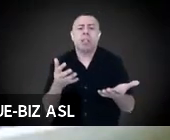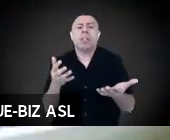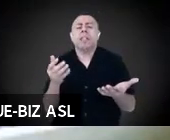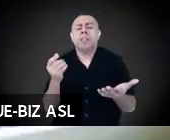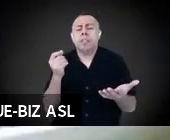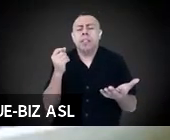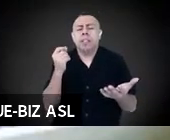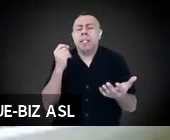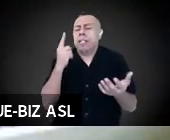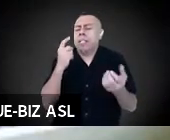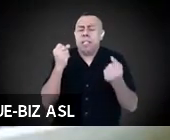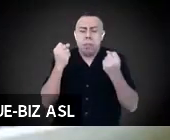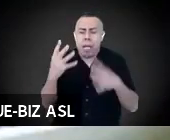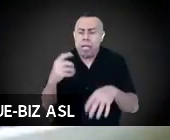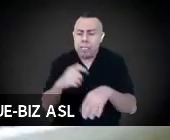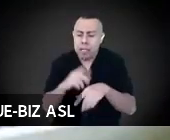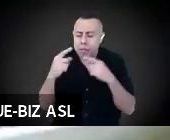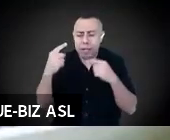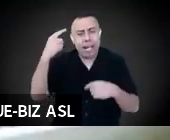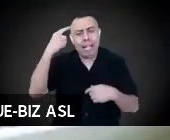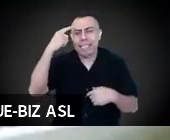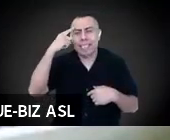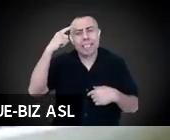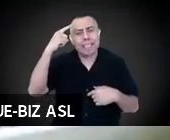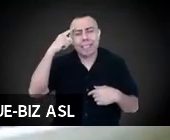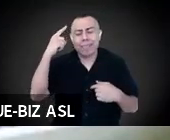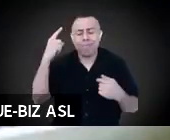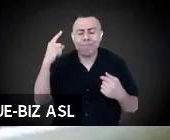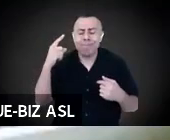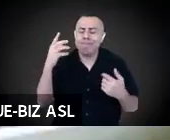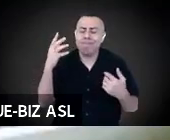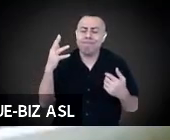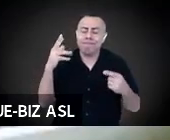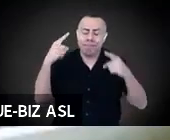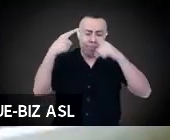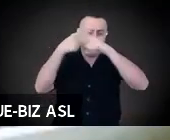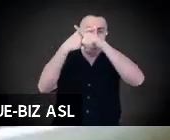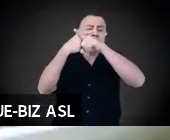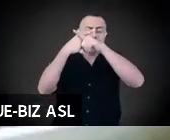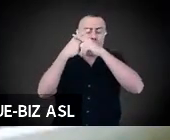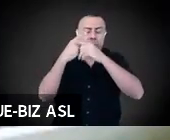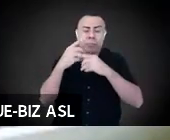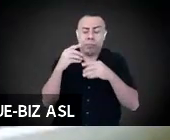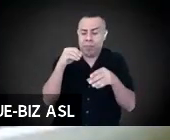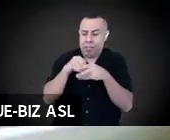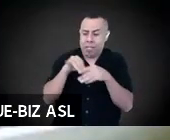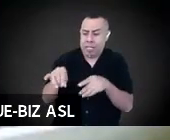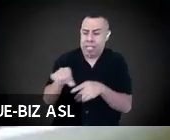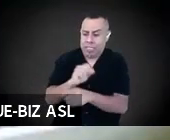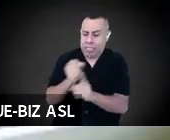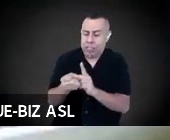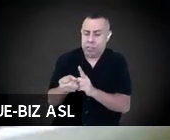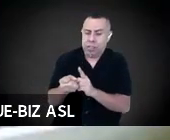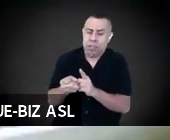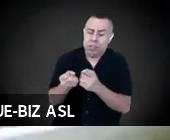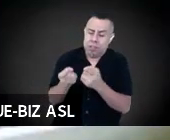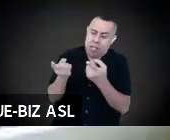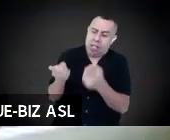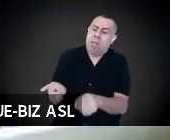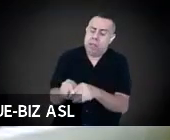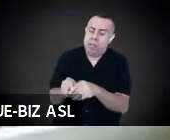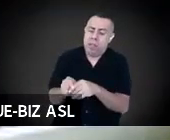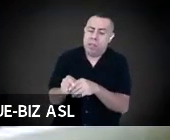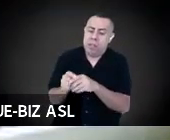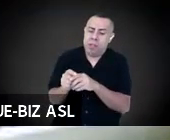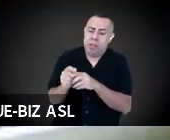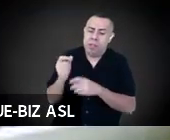cognitive dissonance that is created in these situations. And because it's not